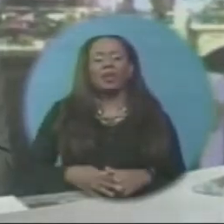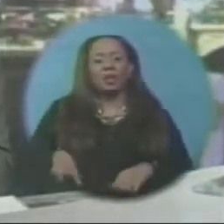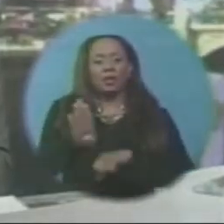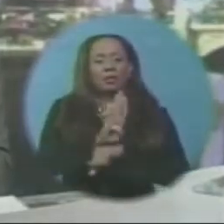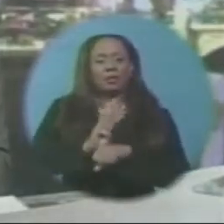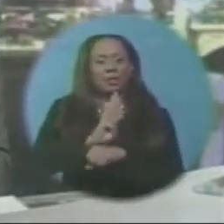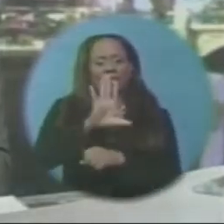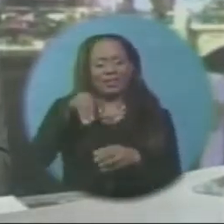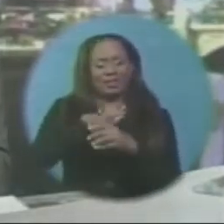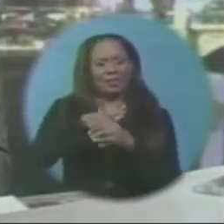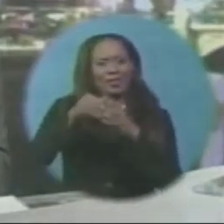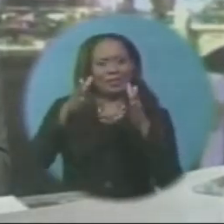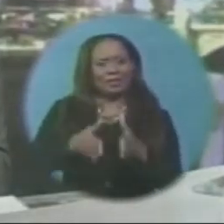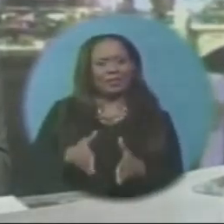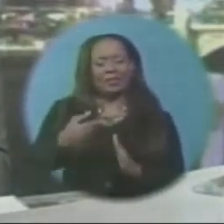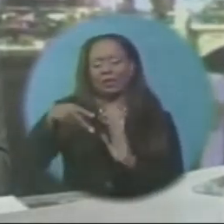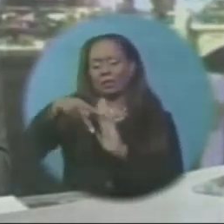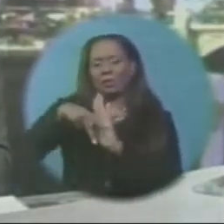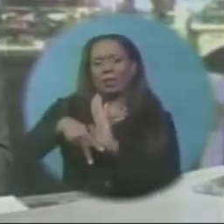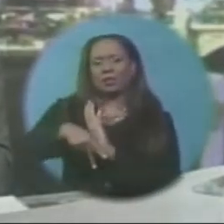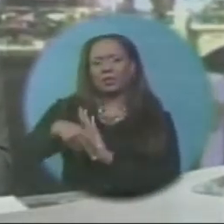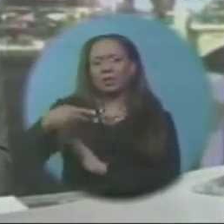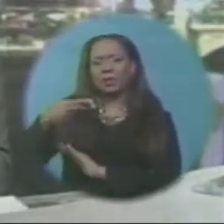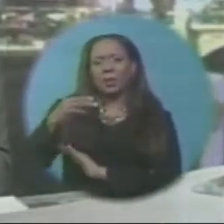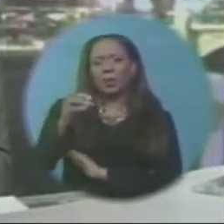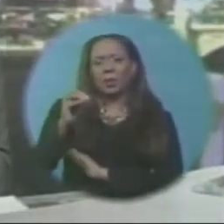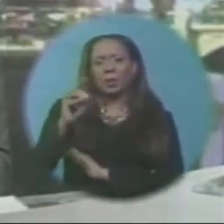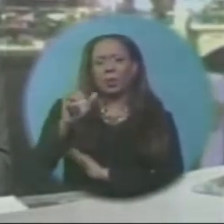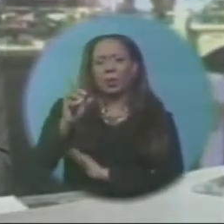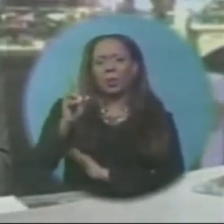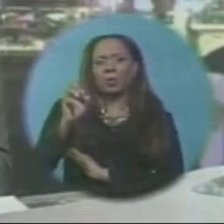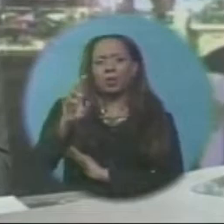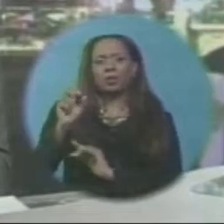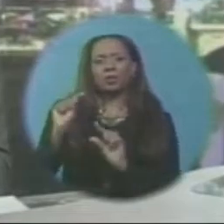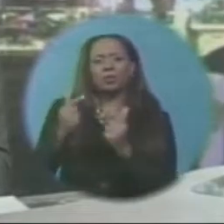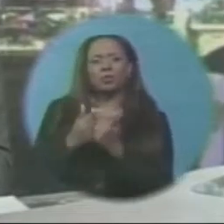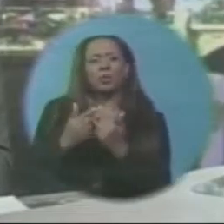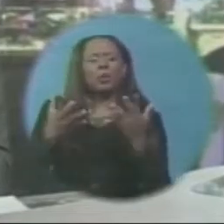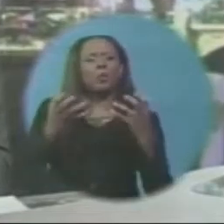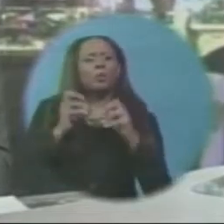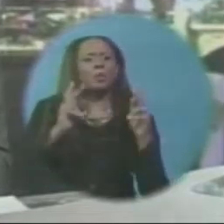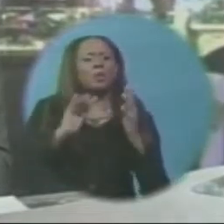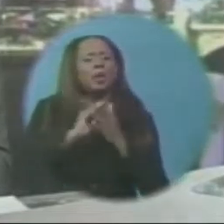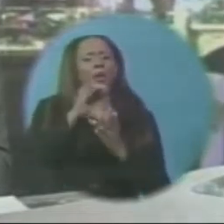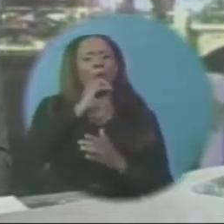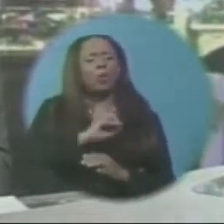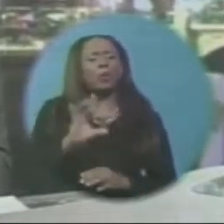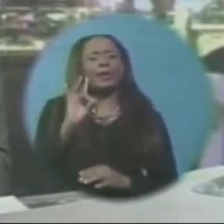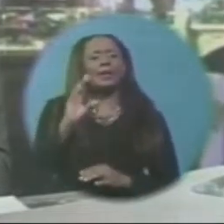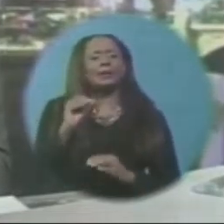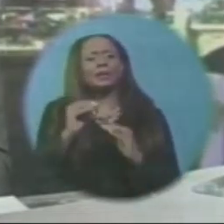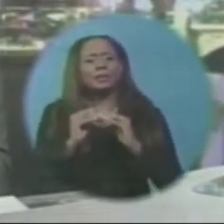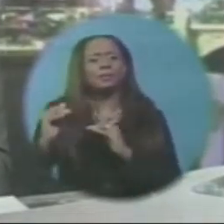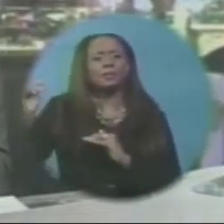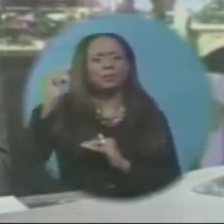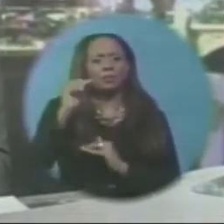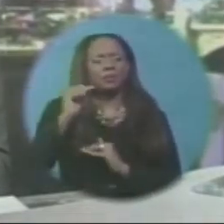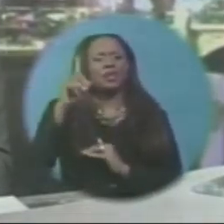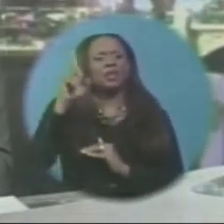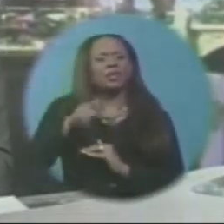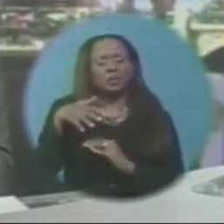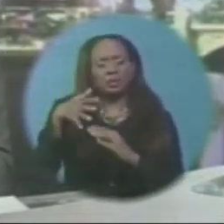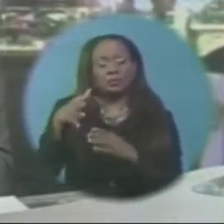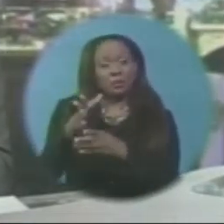The Barbados Investors and Policyholders Alliance wants those 80 years and older to be considered among the first to receive their